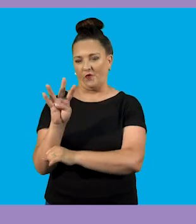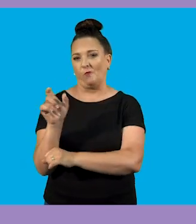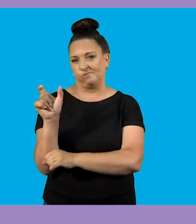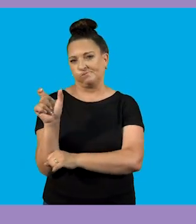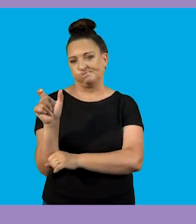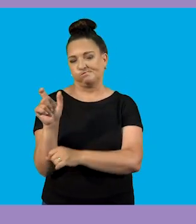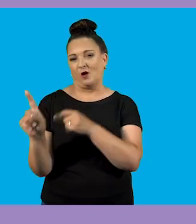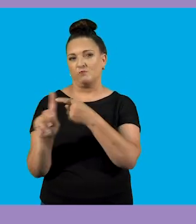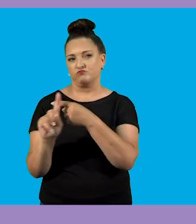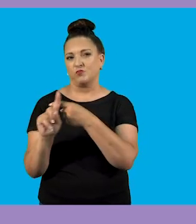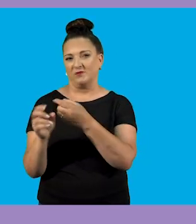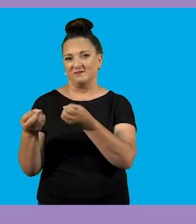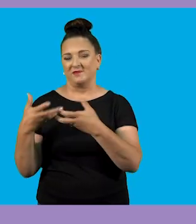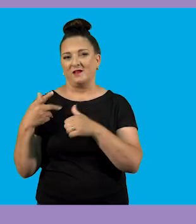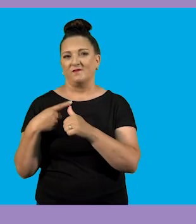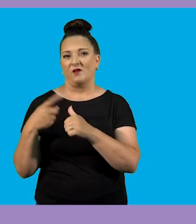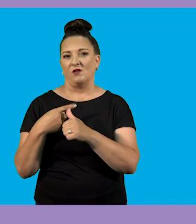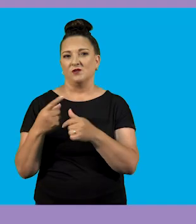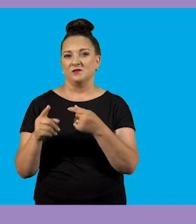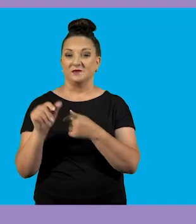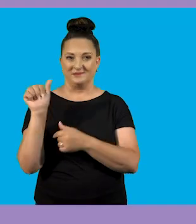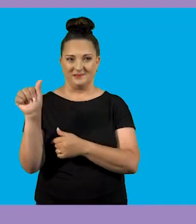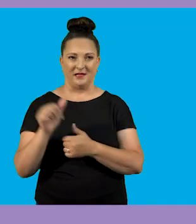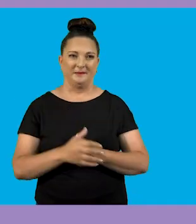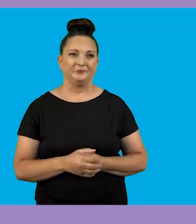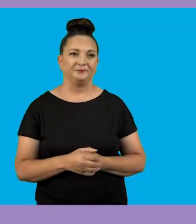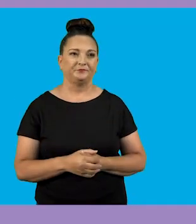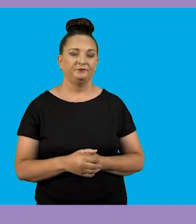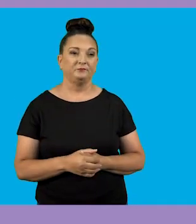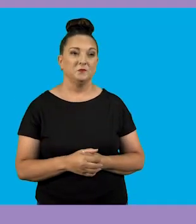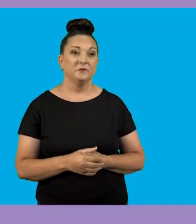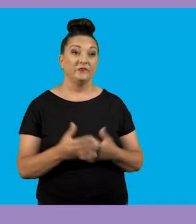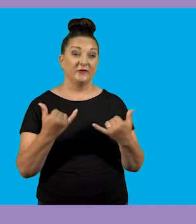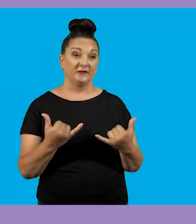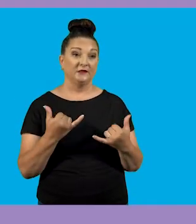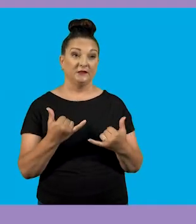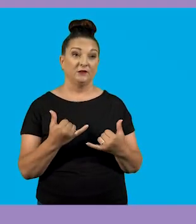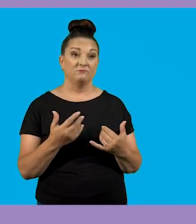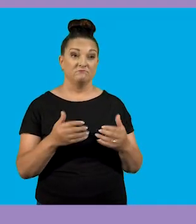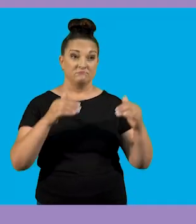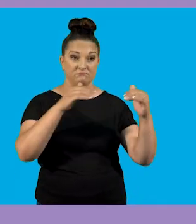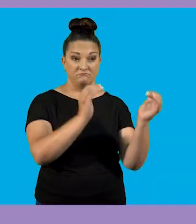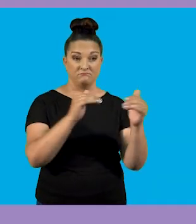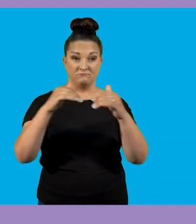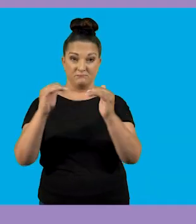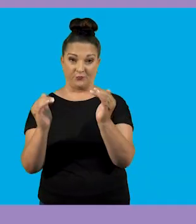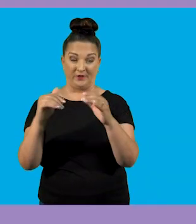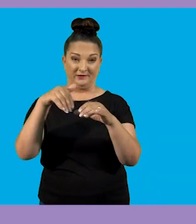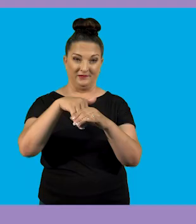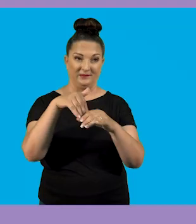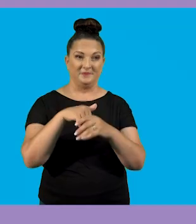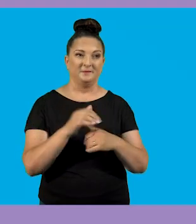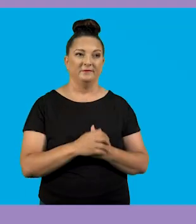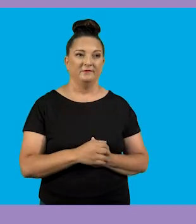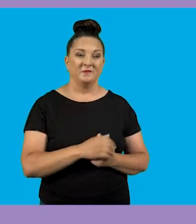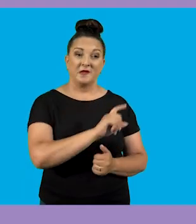2 plus 4 does give us a 6. So, when we look at that, remember we open two brackets.